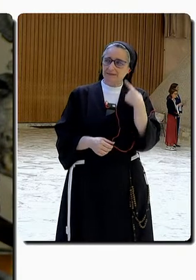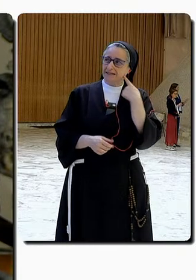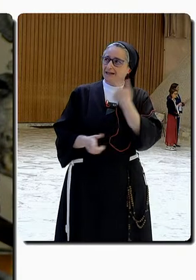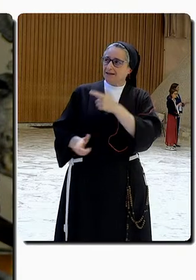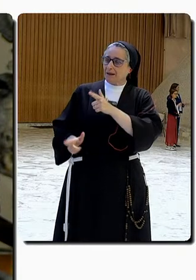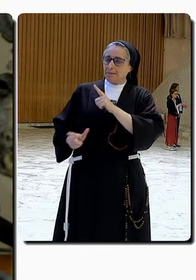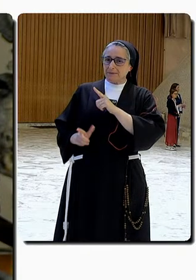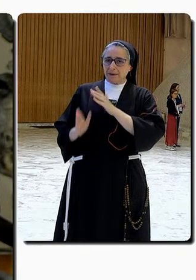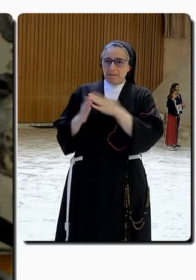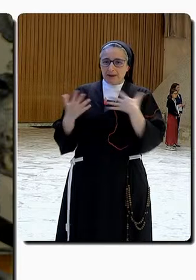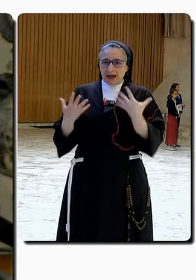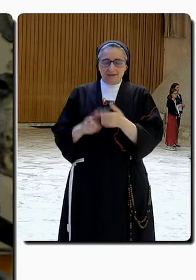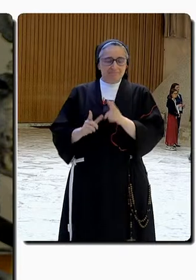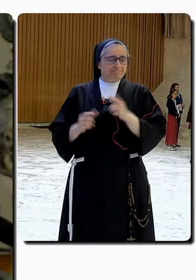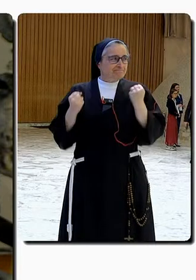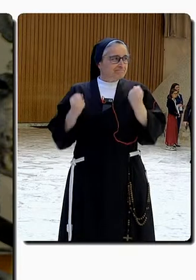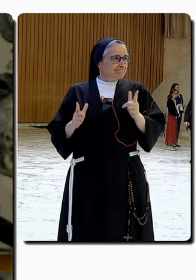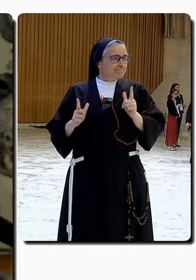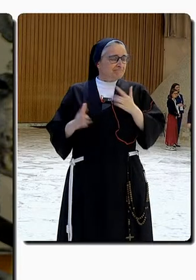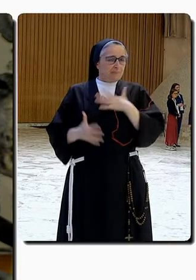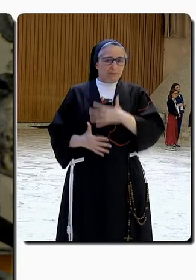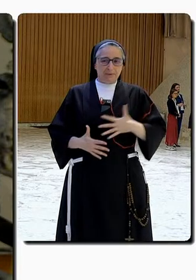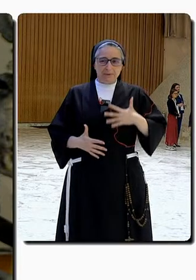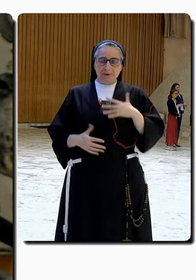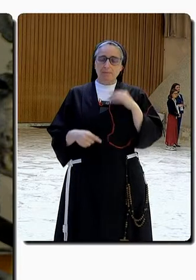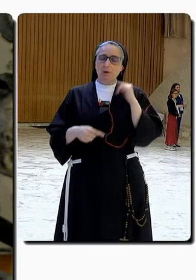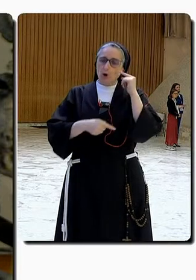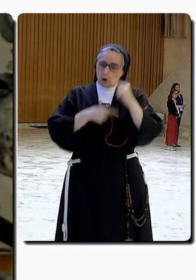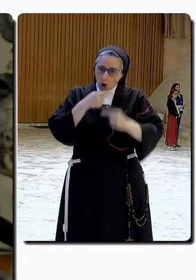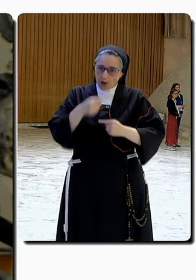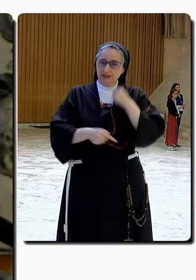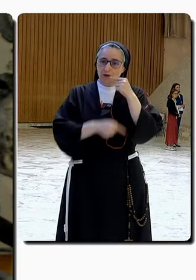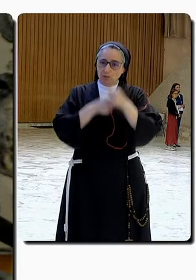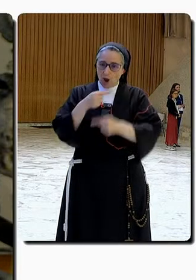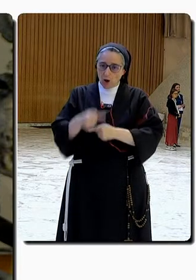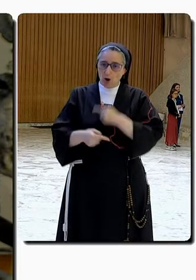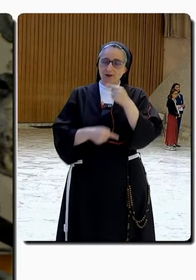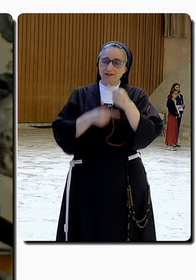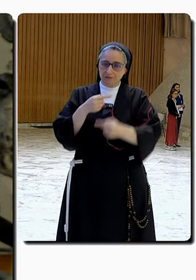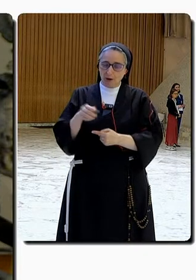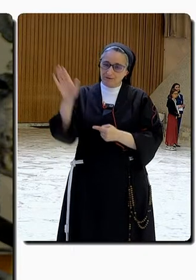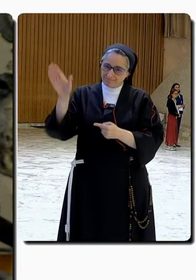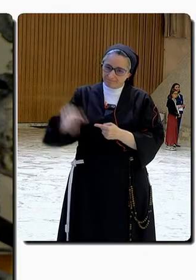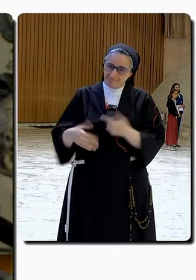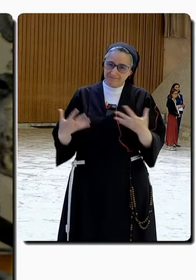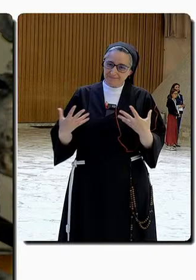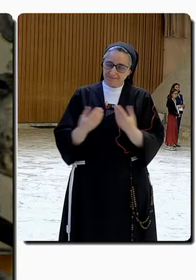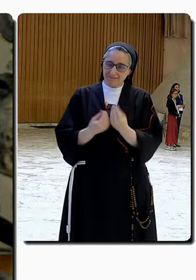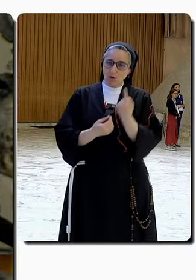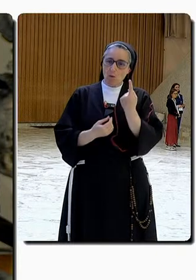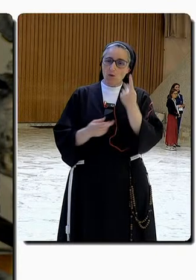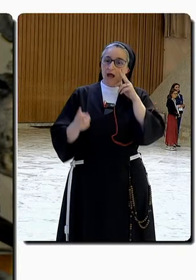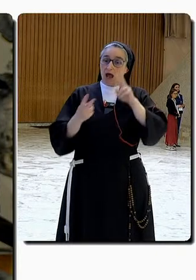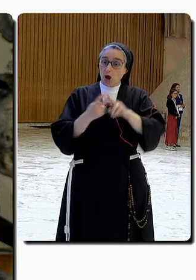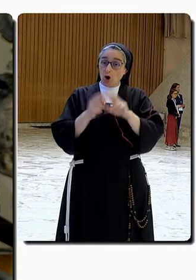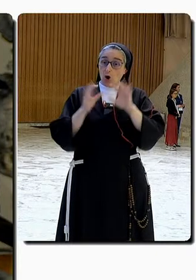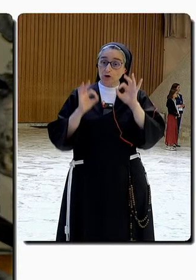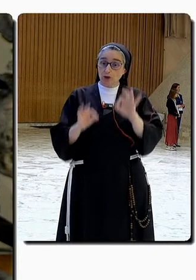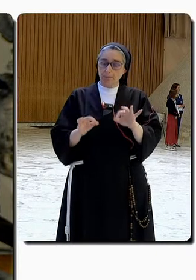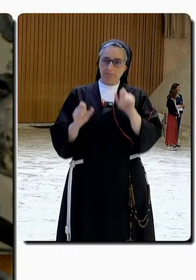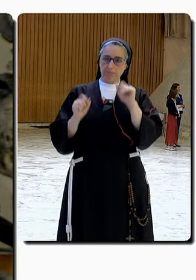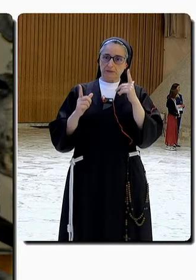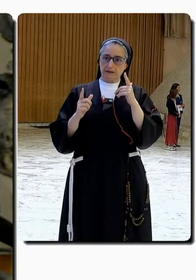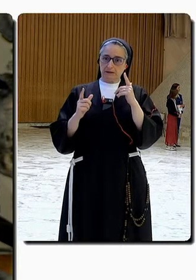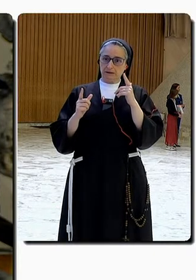spiritually. We continued to meet with the priests in these settings. At one of these early gatherings, we were surprised to